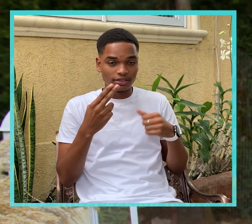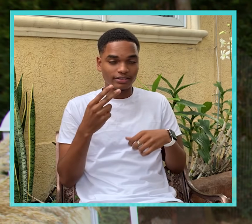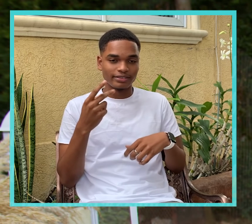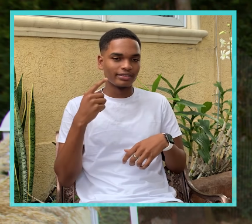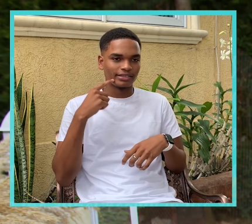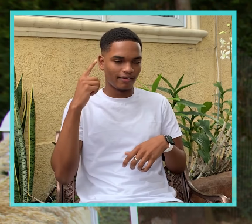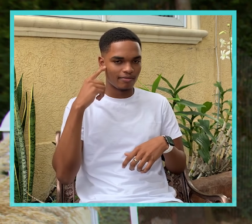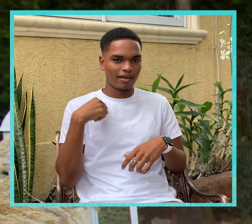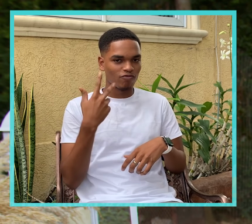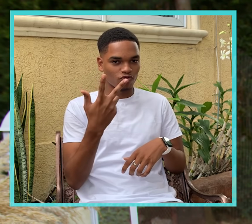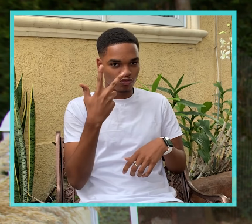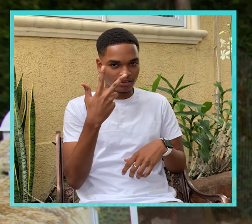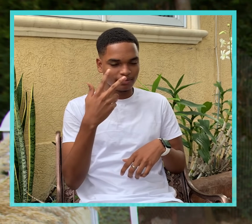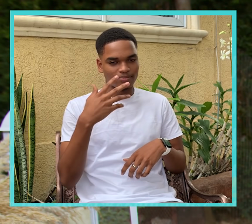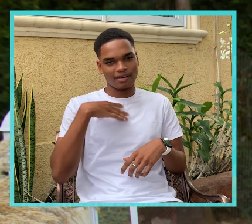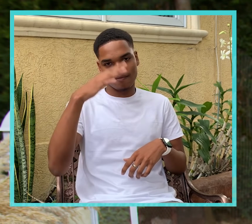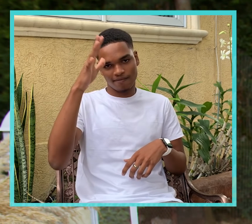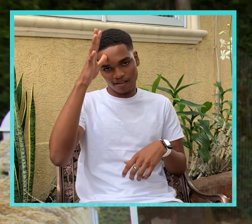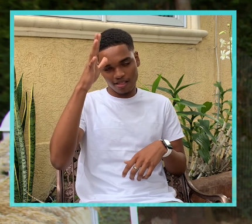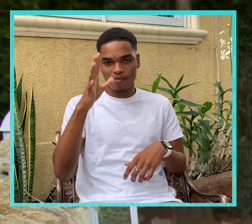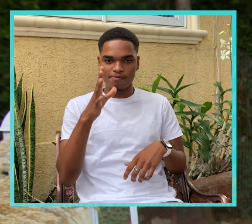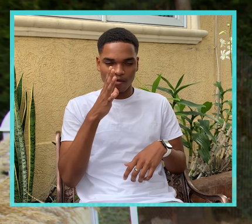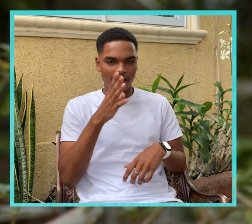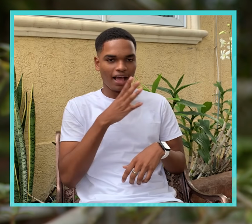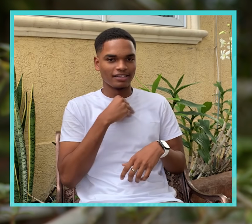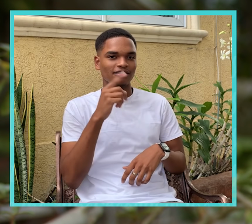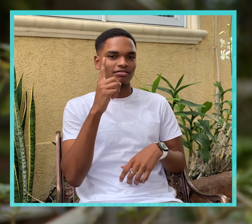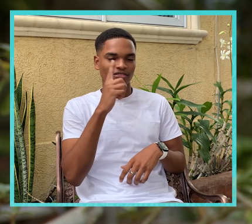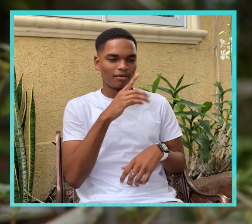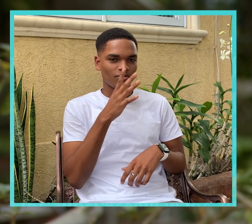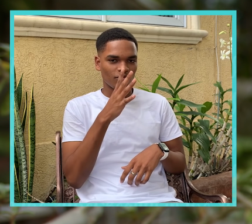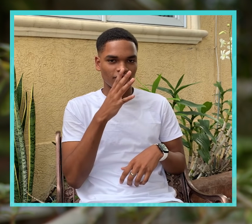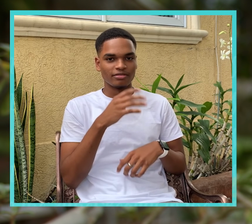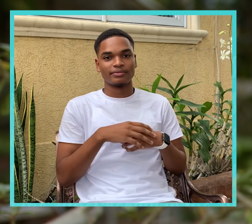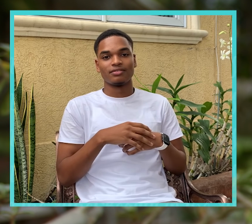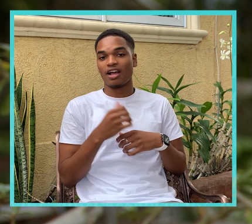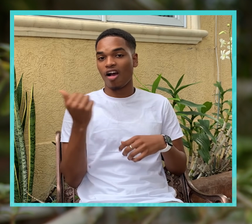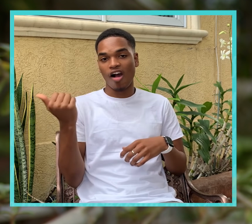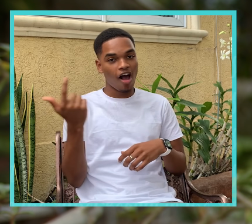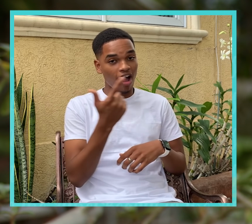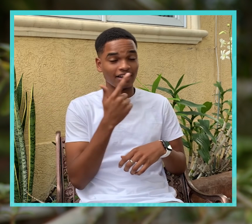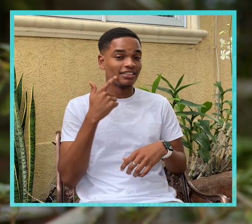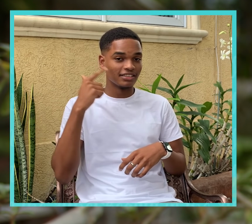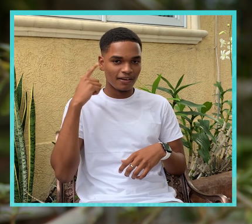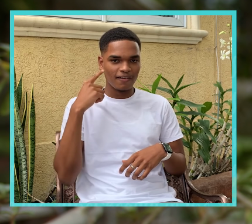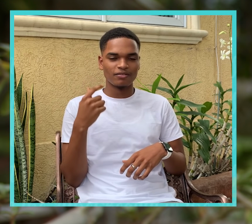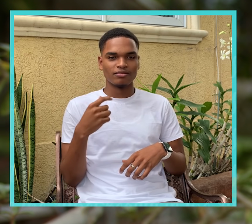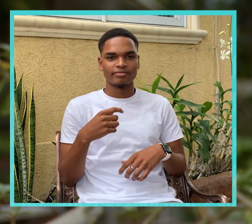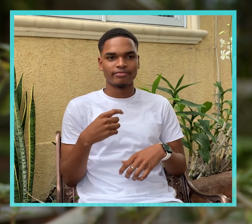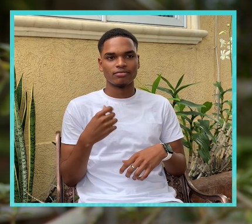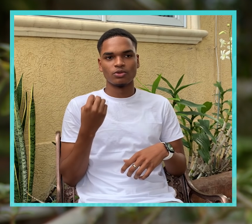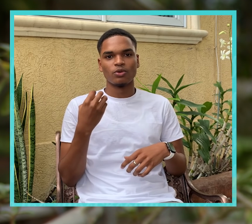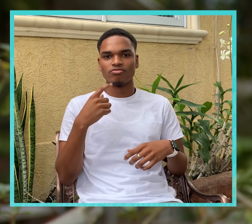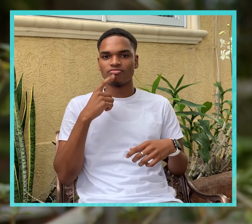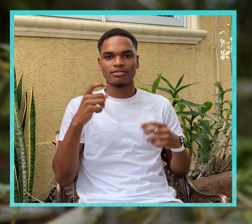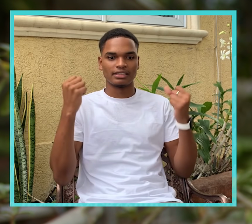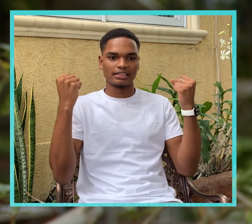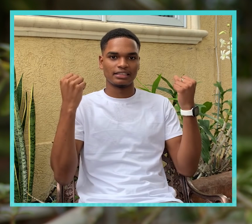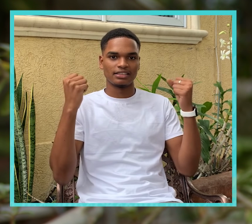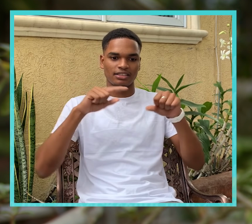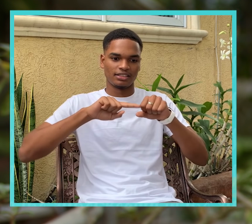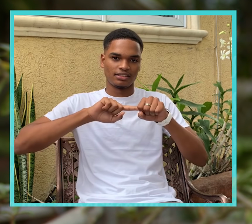parents. My father, my mother, and my stepmother. They're all deaf. So, sign language started